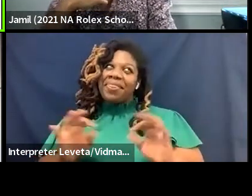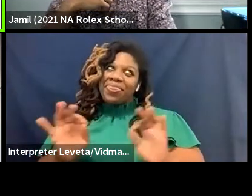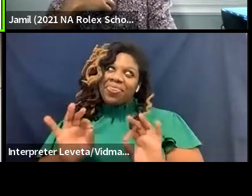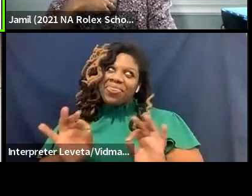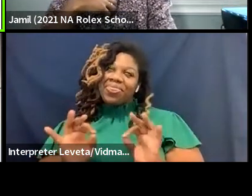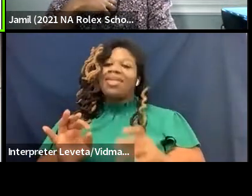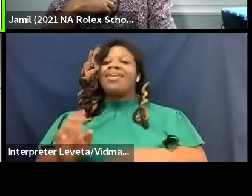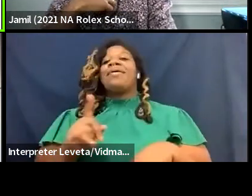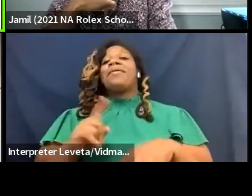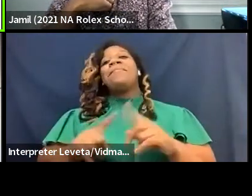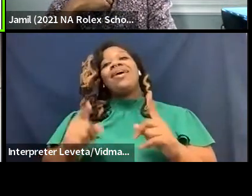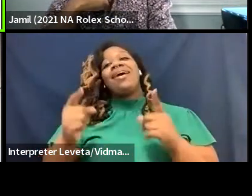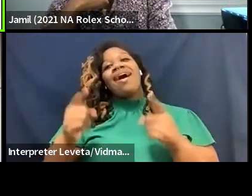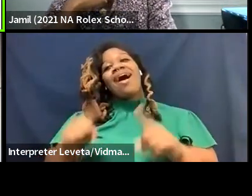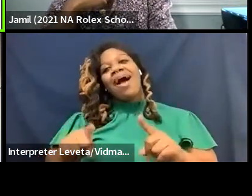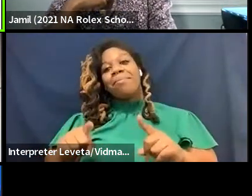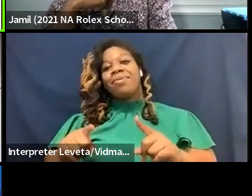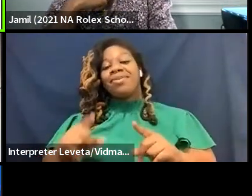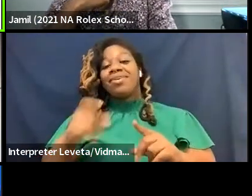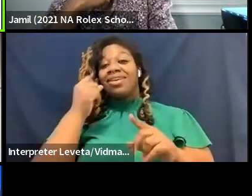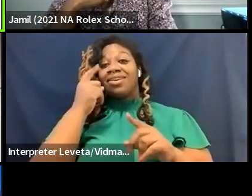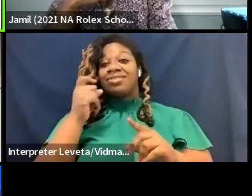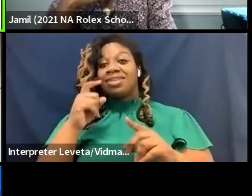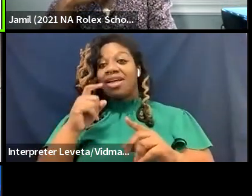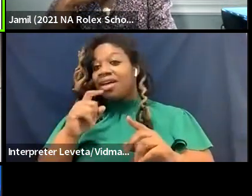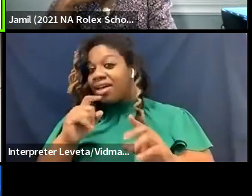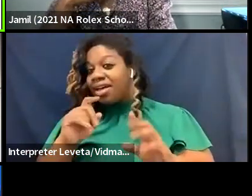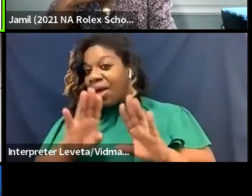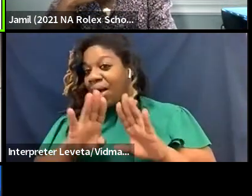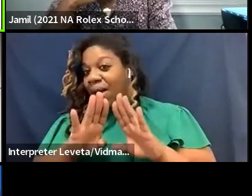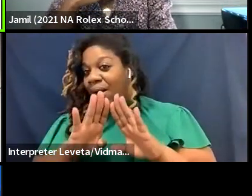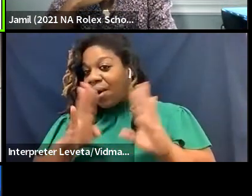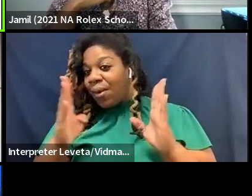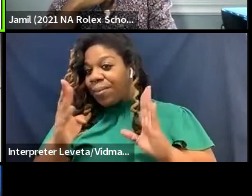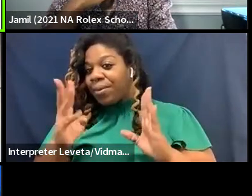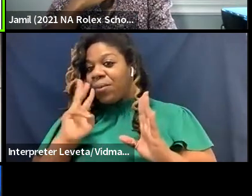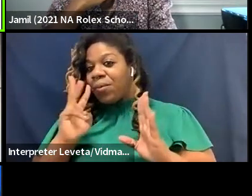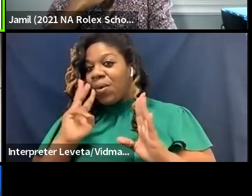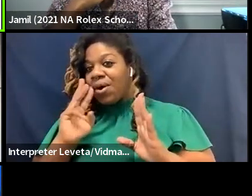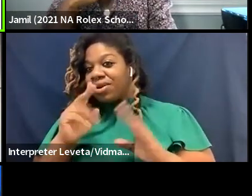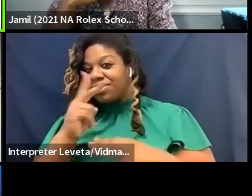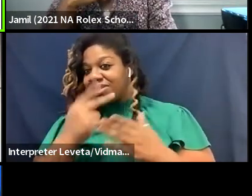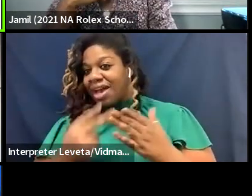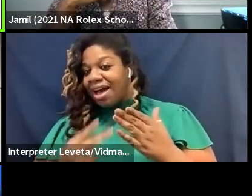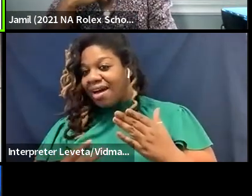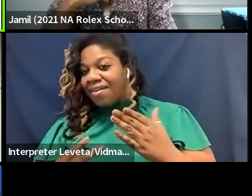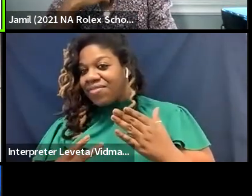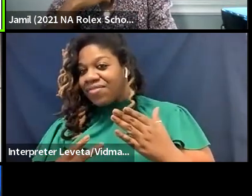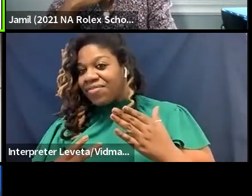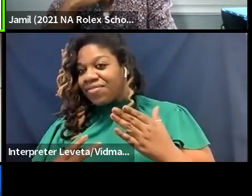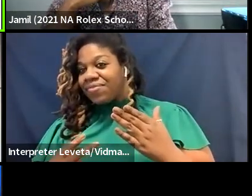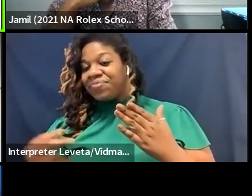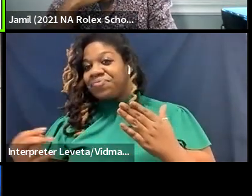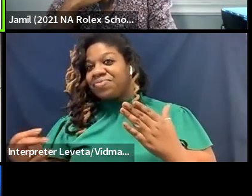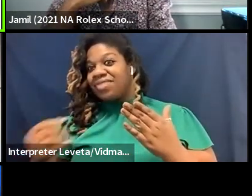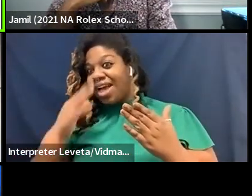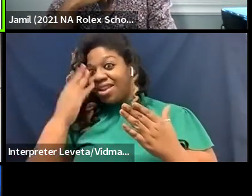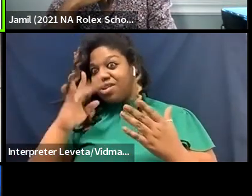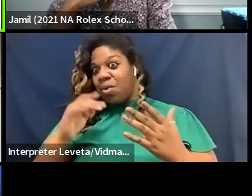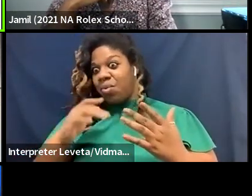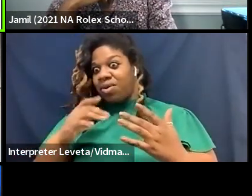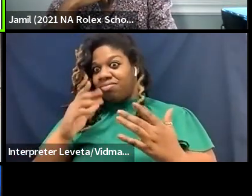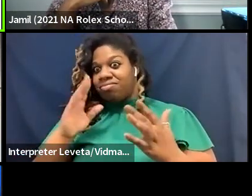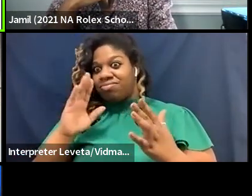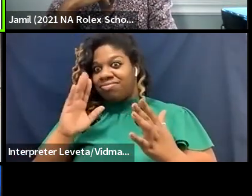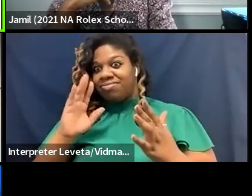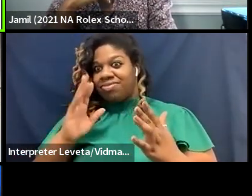And so for open water dive 3, I actually didn't have any defog. So I didn't even know what it was really like down there. My mouth was fogged,